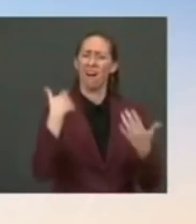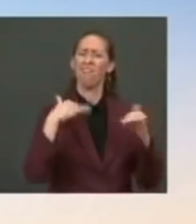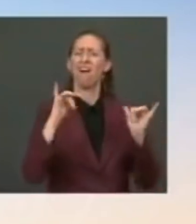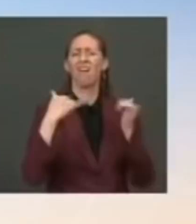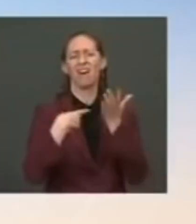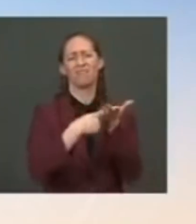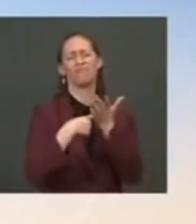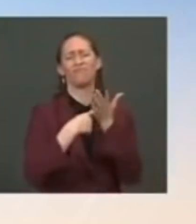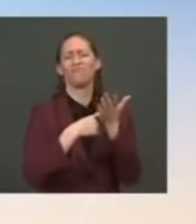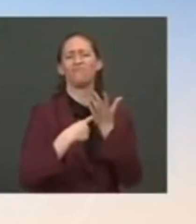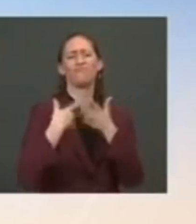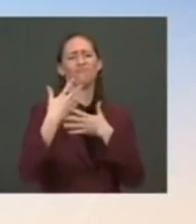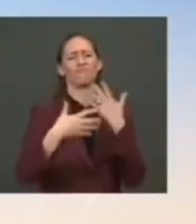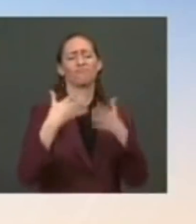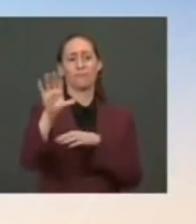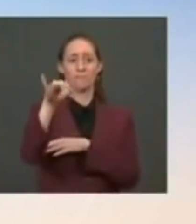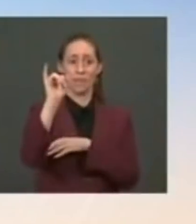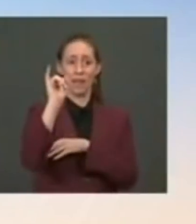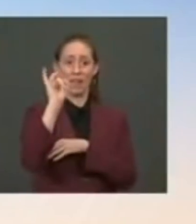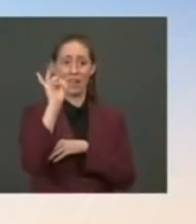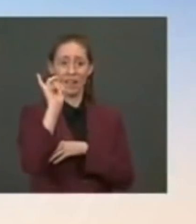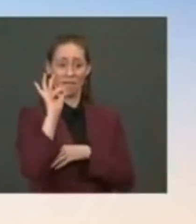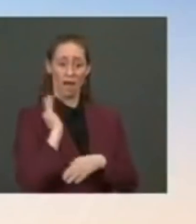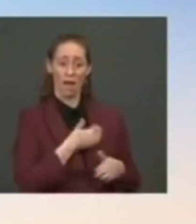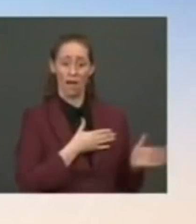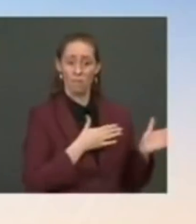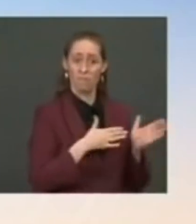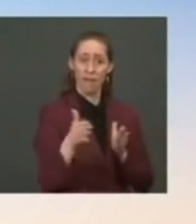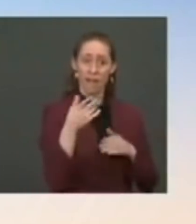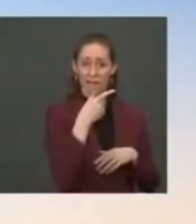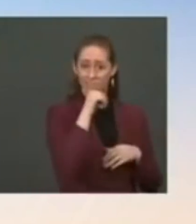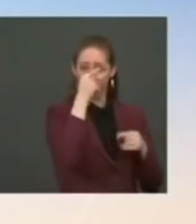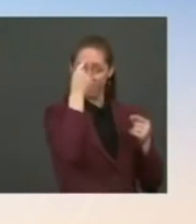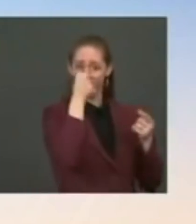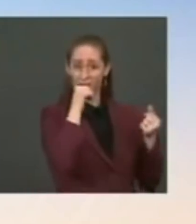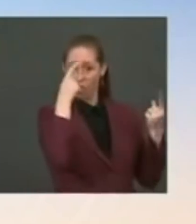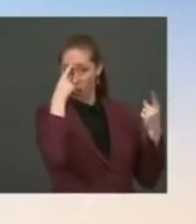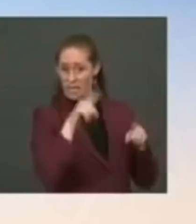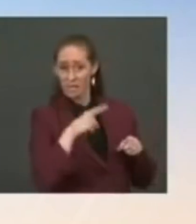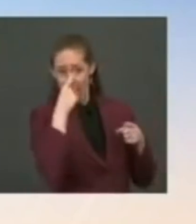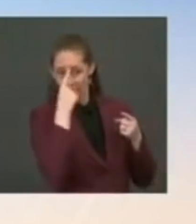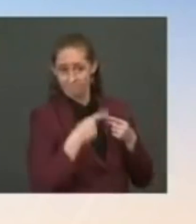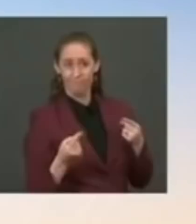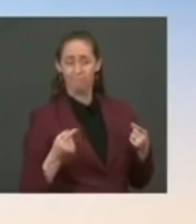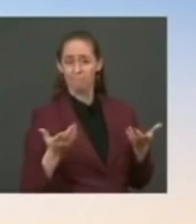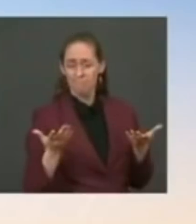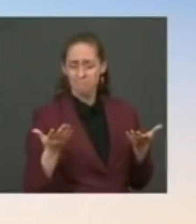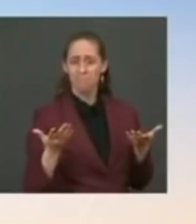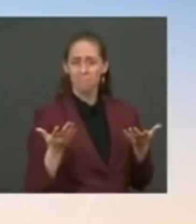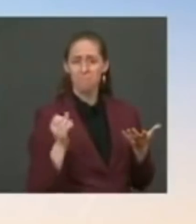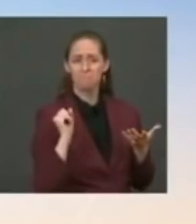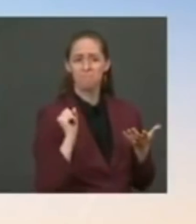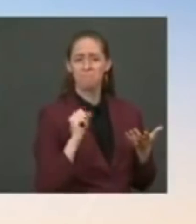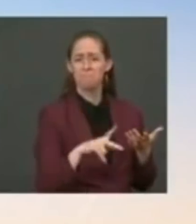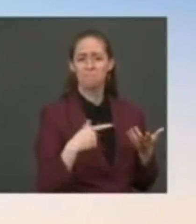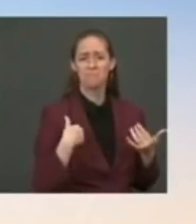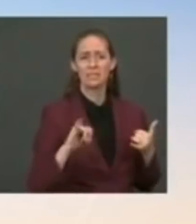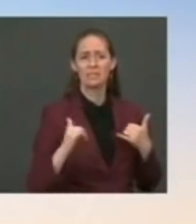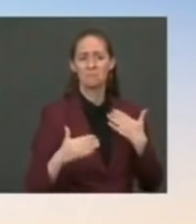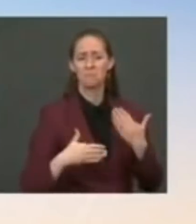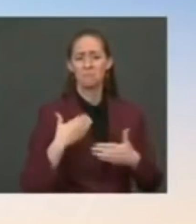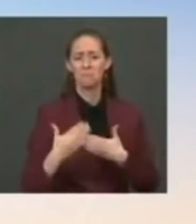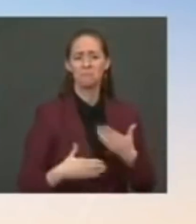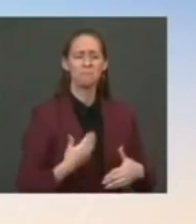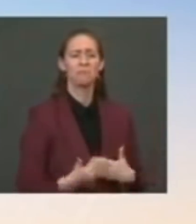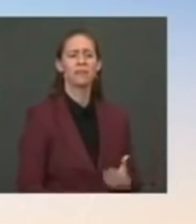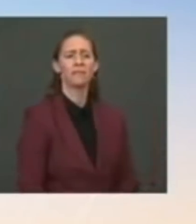of what this would actually propose. We're talking about implementing requirements through a 50-year-old law. It's obviously in the courts now. It